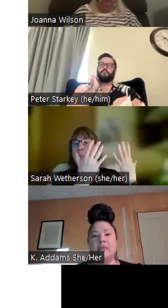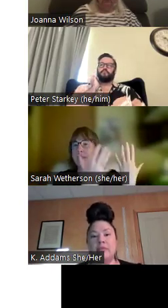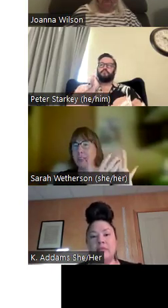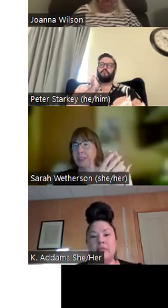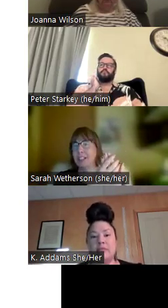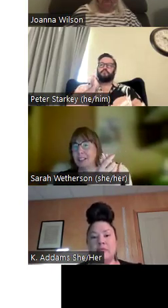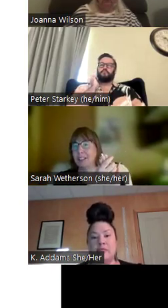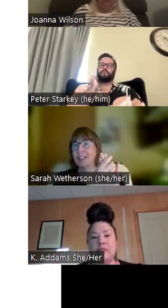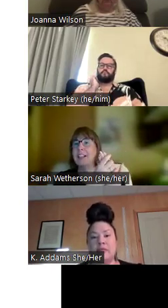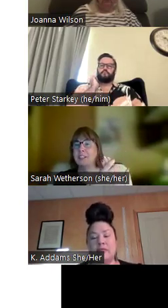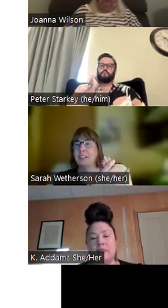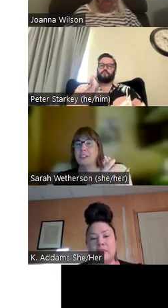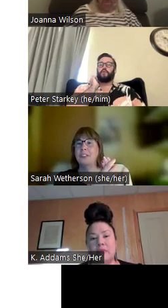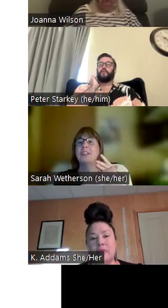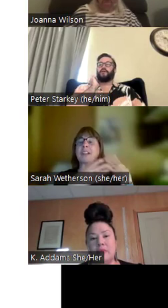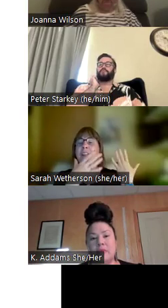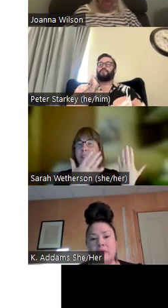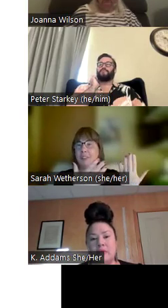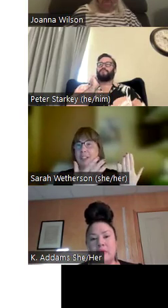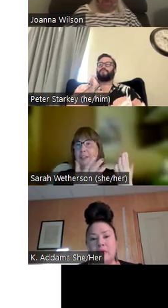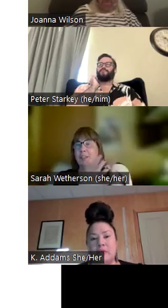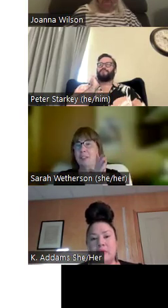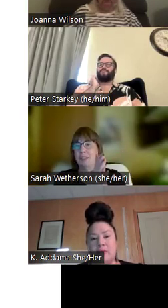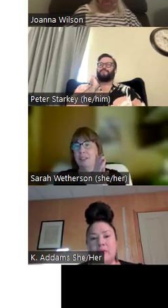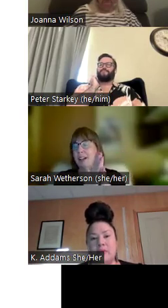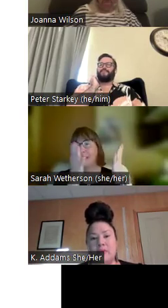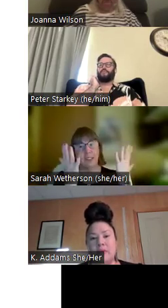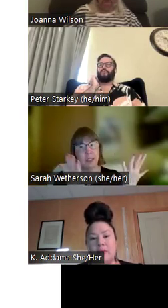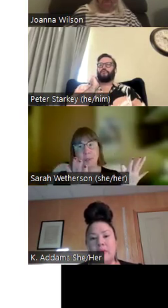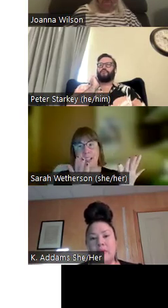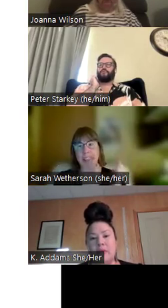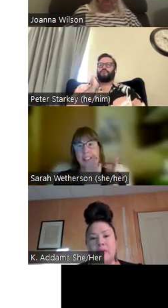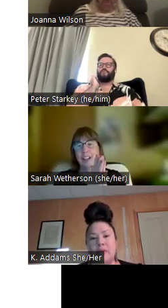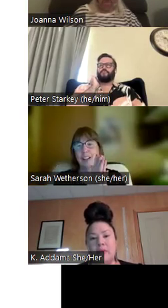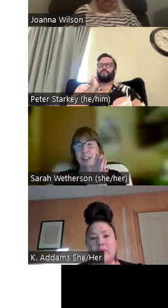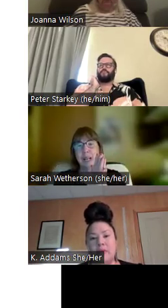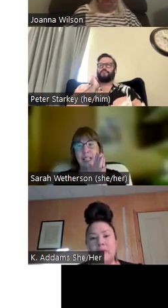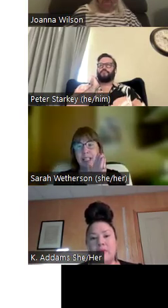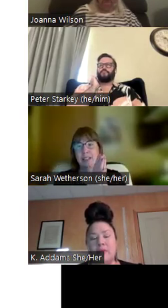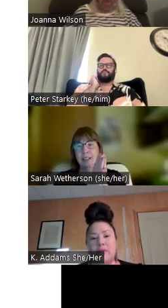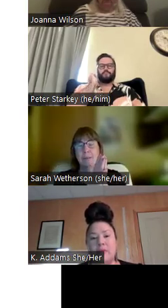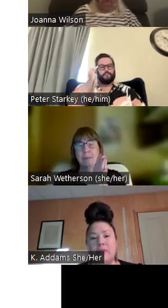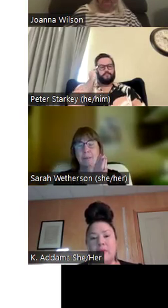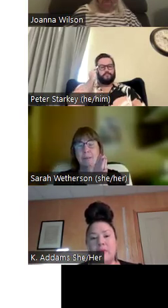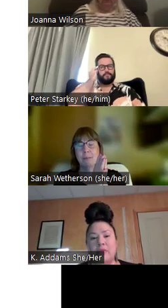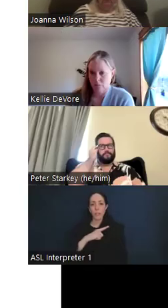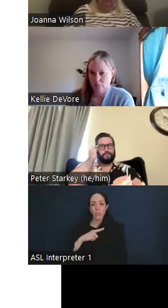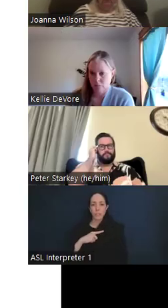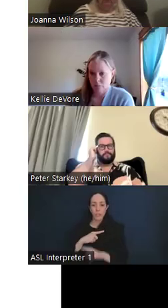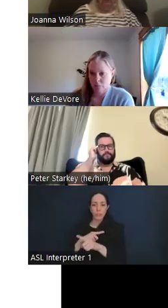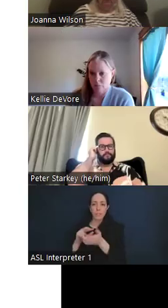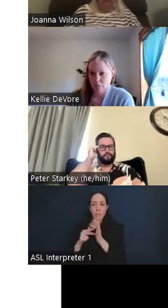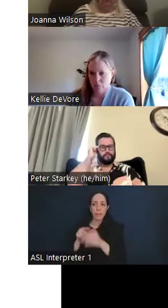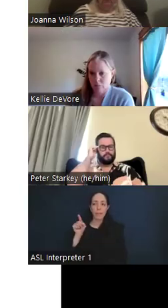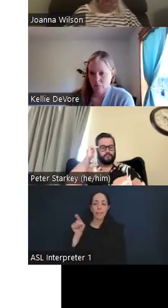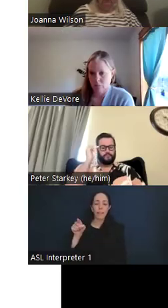the compensation that legislature receives seemed like a good mechanism.